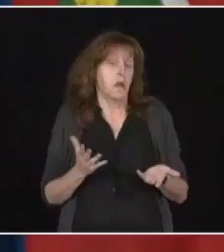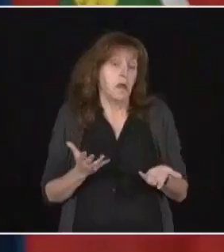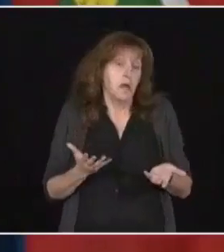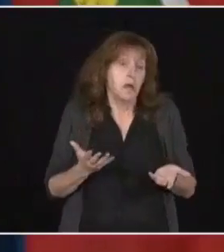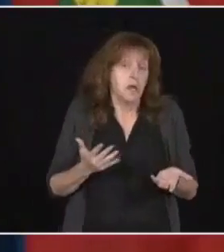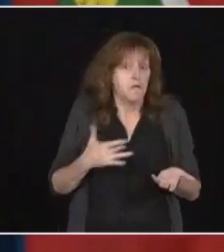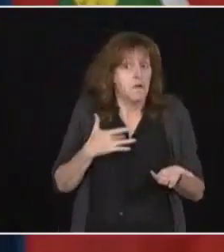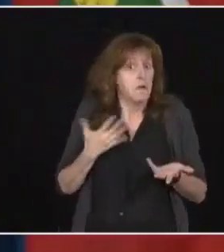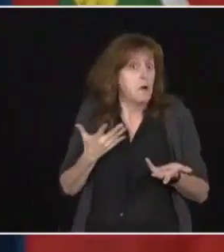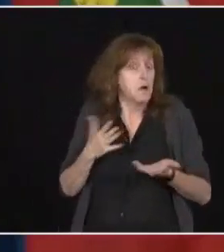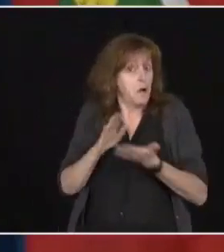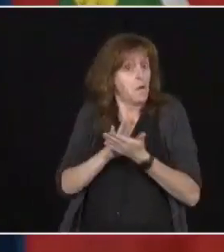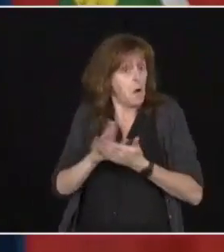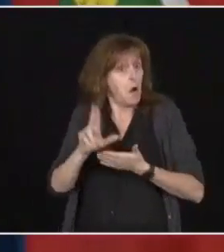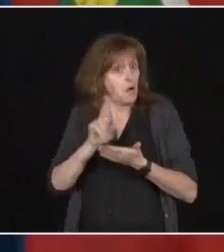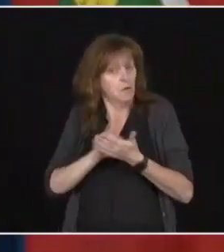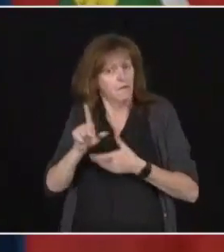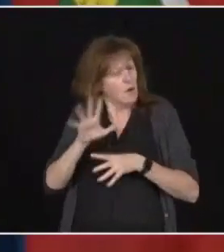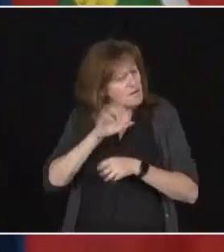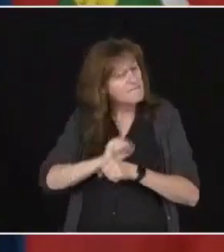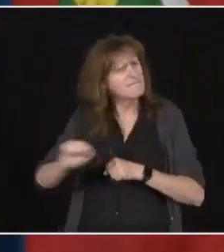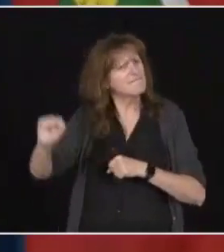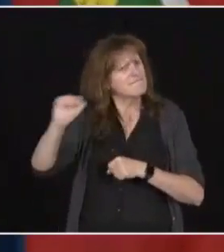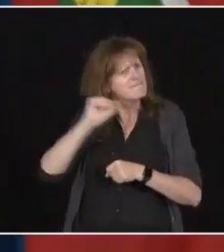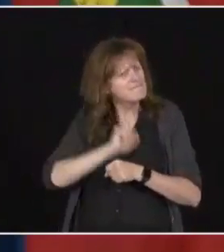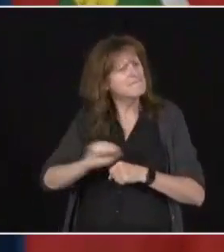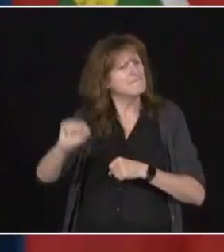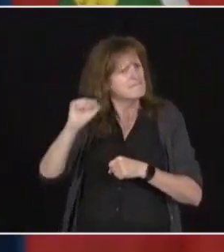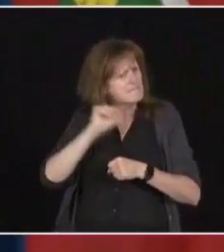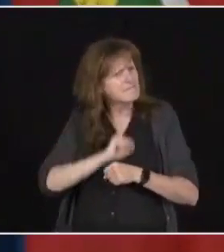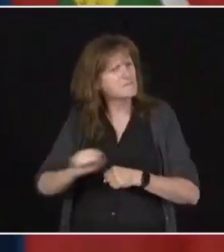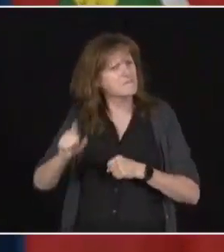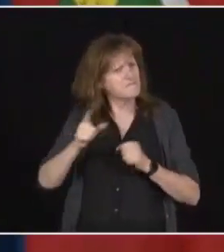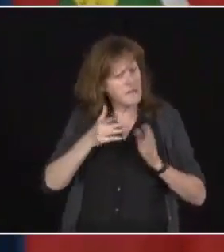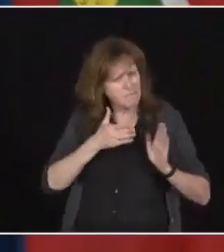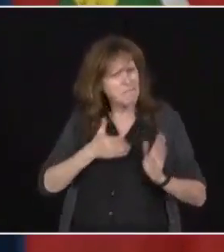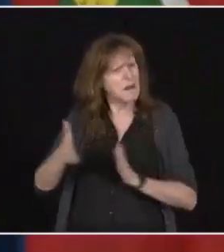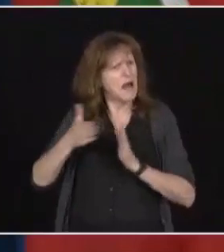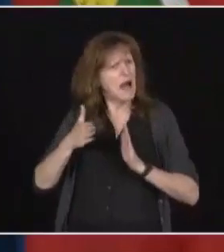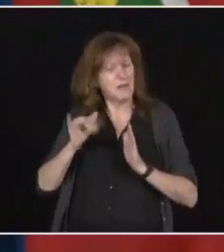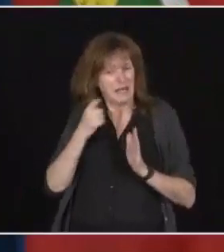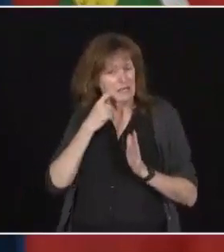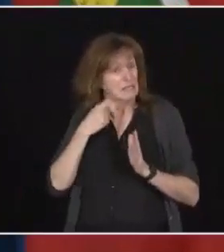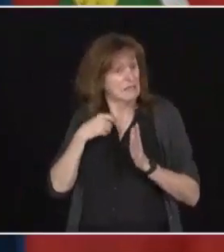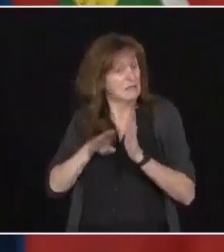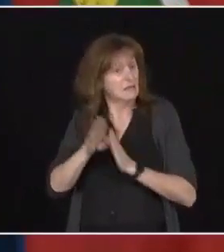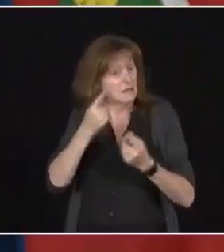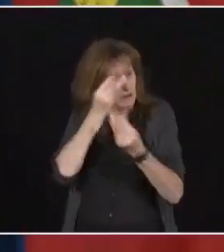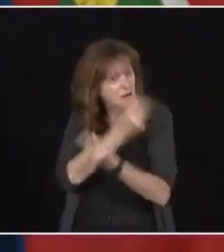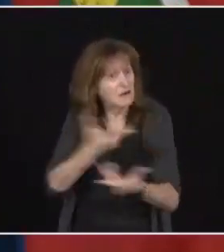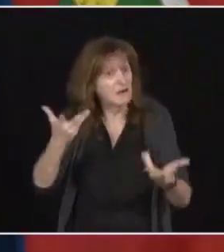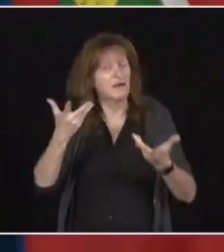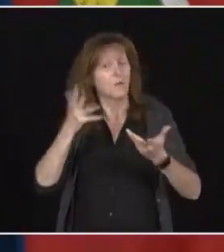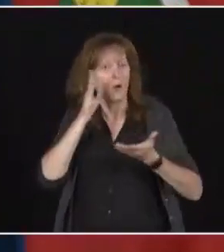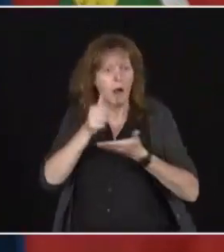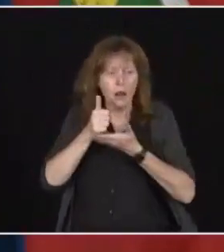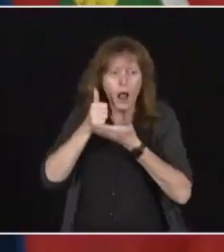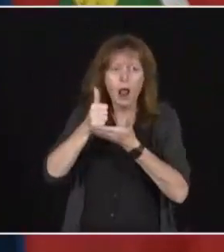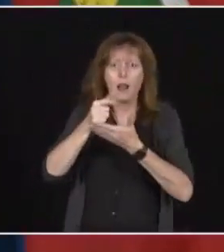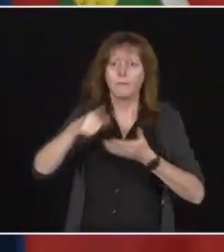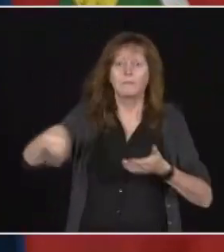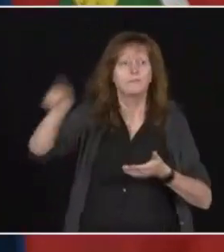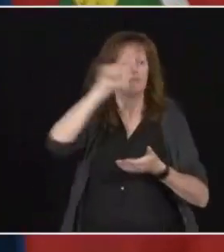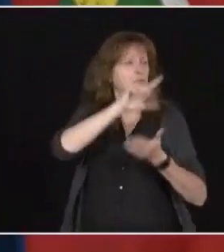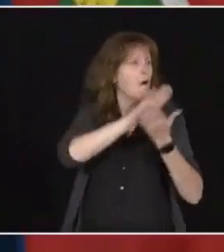allow some certainty to our institutions as well as students and perhaps high school students and other learners across the province who are